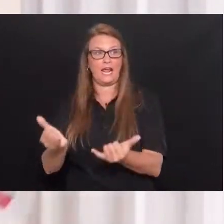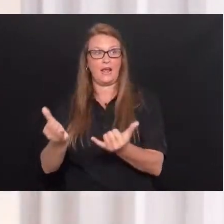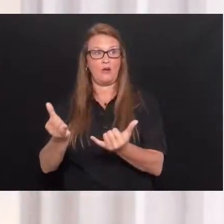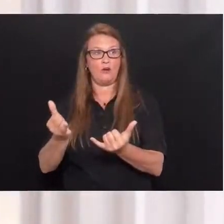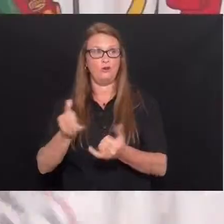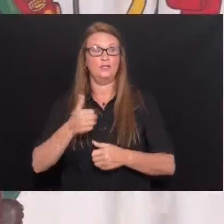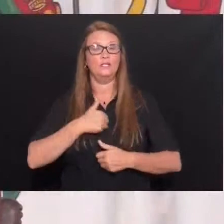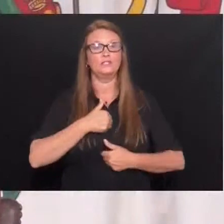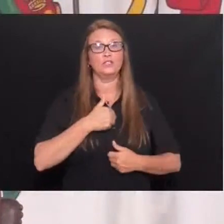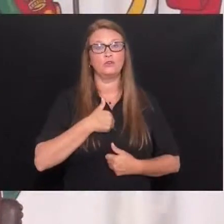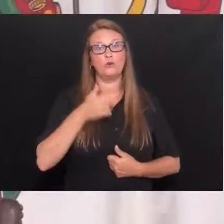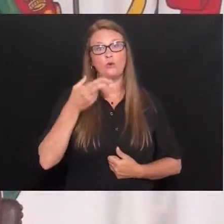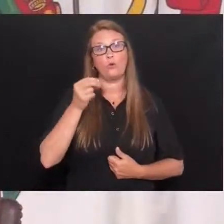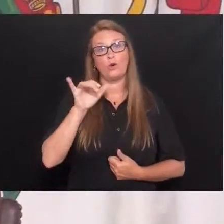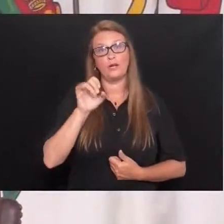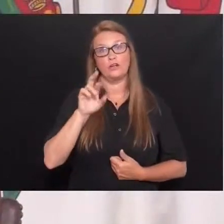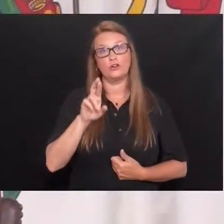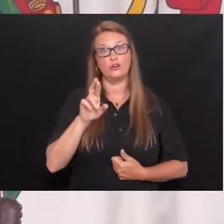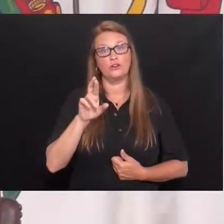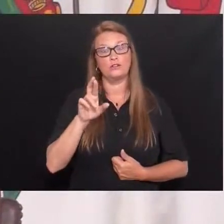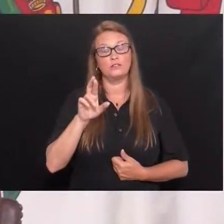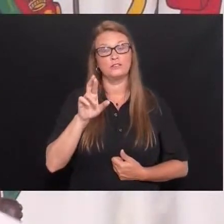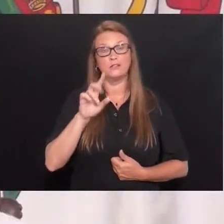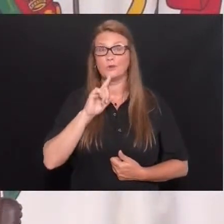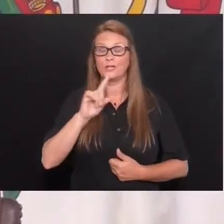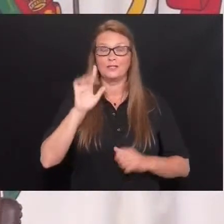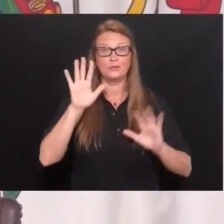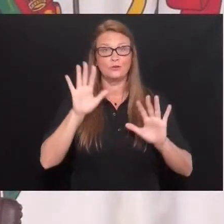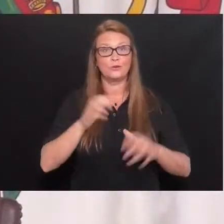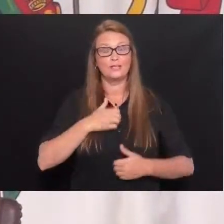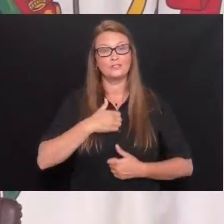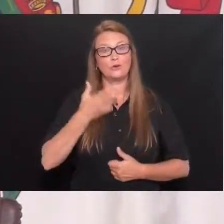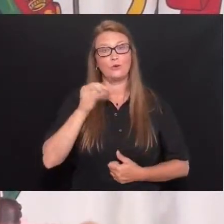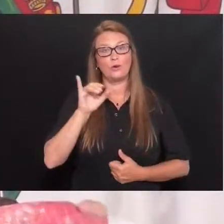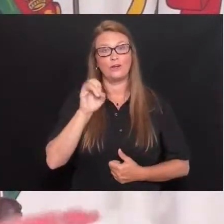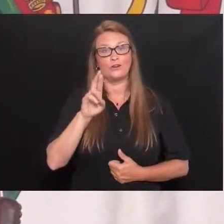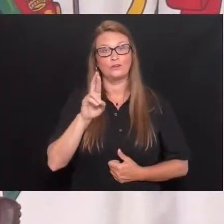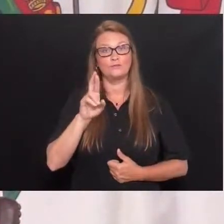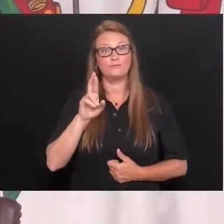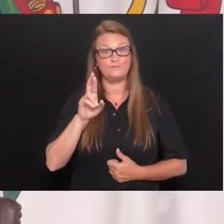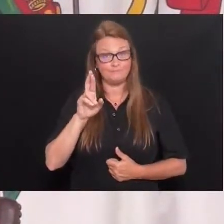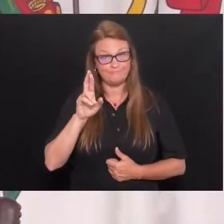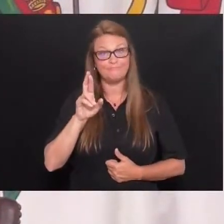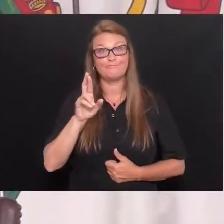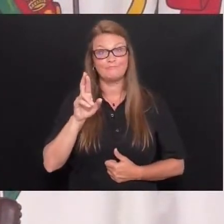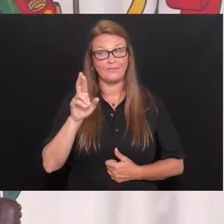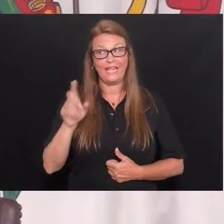General Hoyer, our great general, said today,